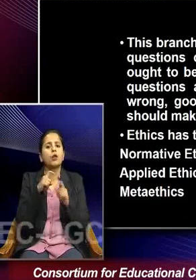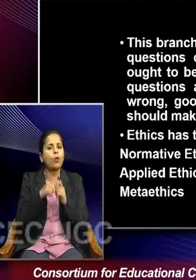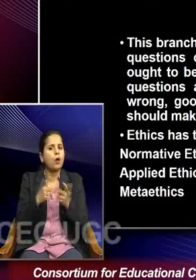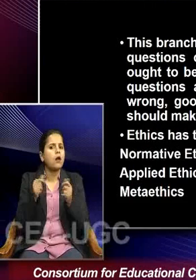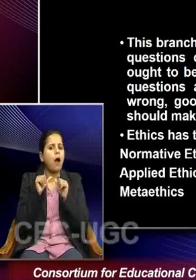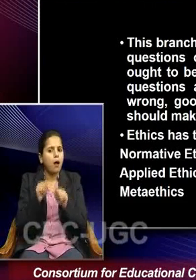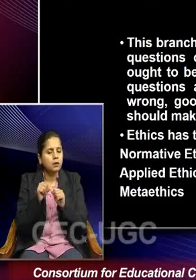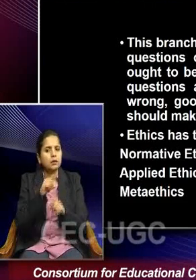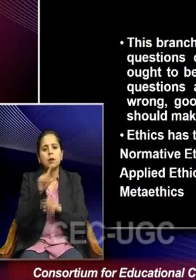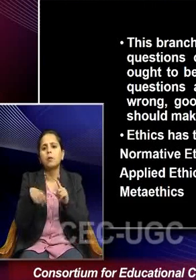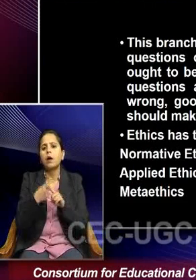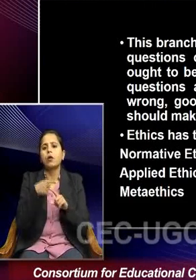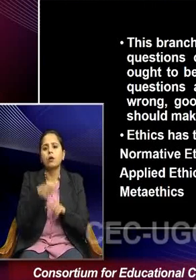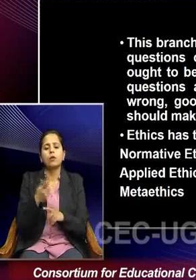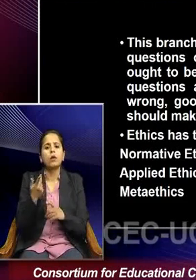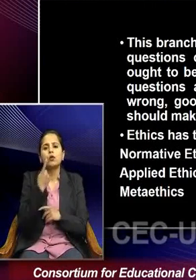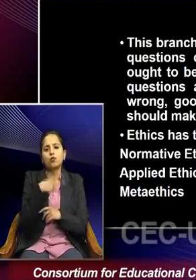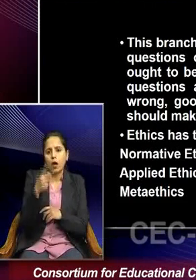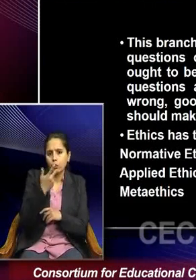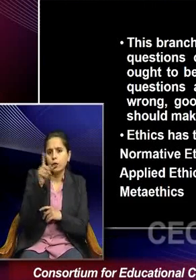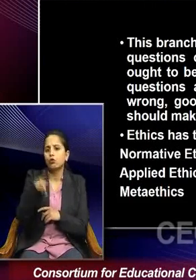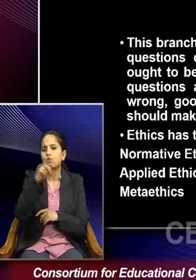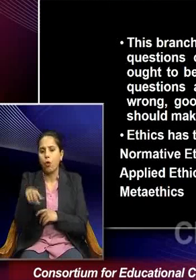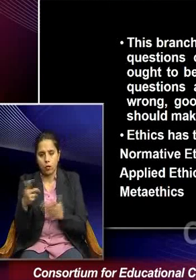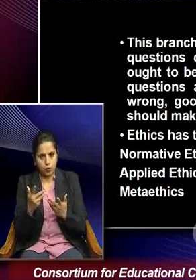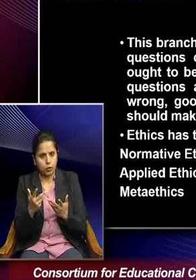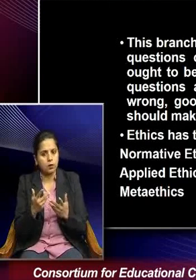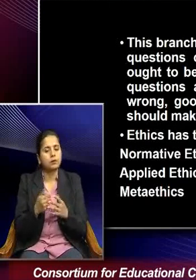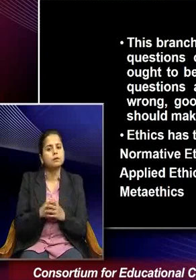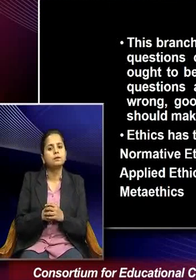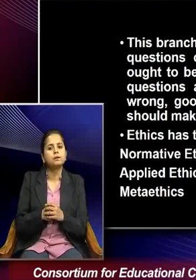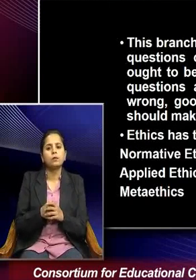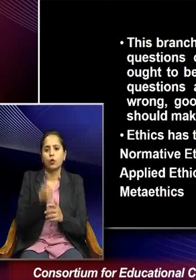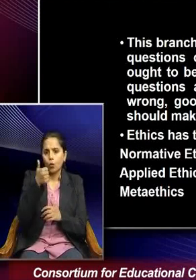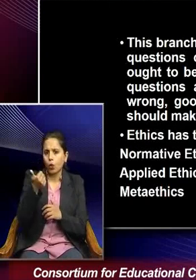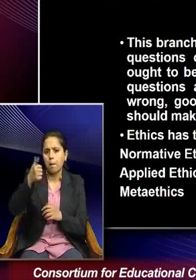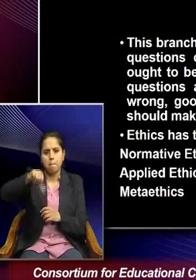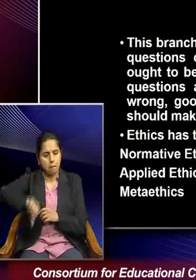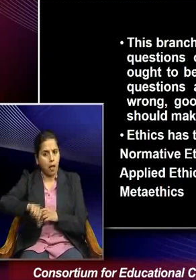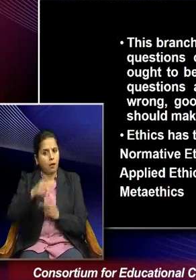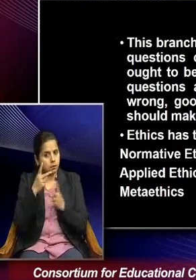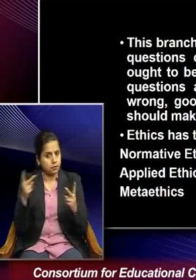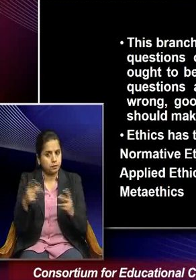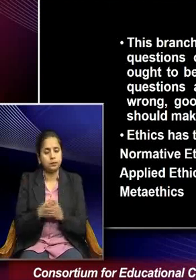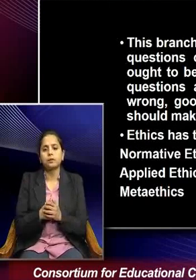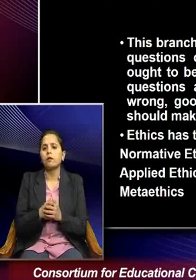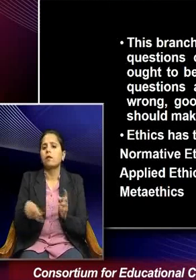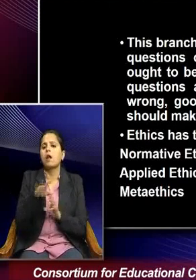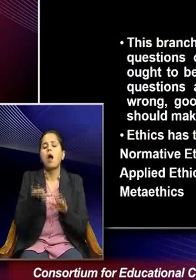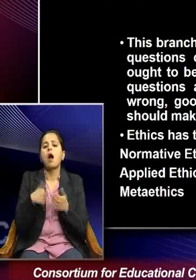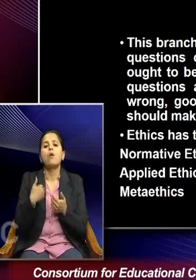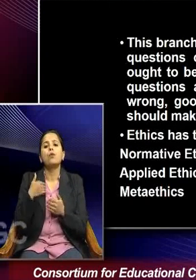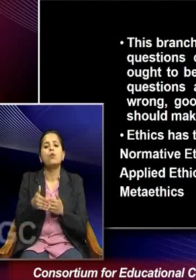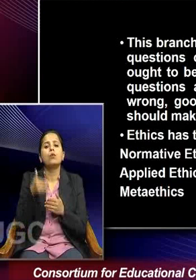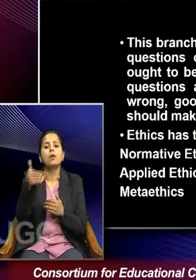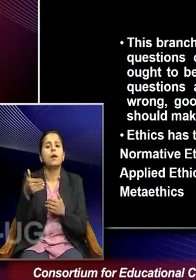questions about what is right and wrong, good and bad, and how we should